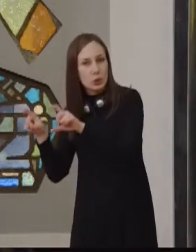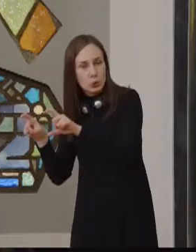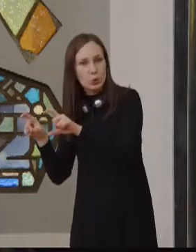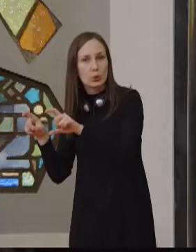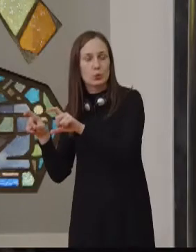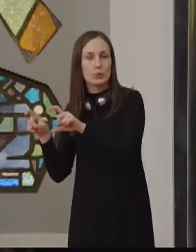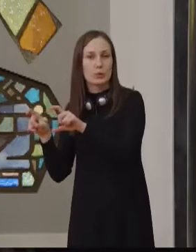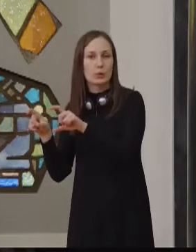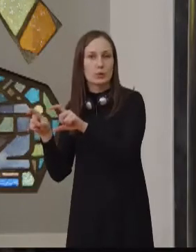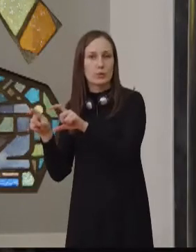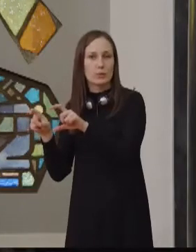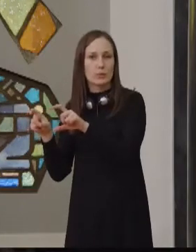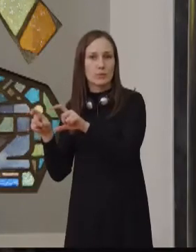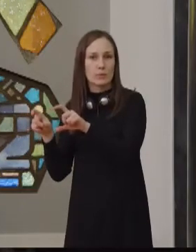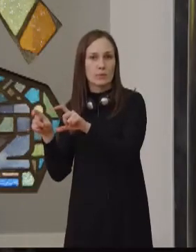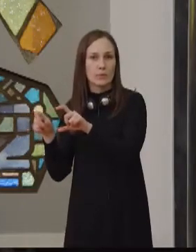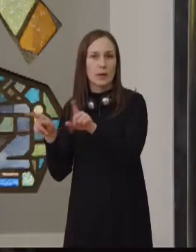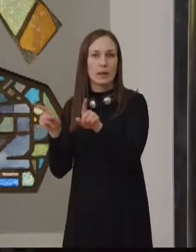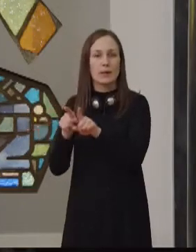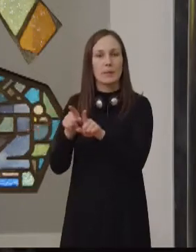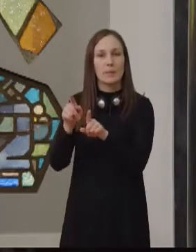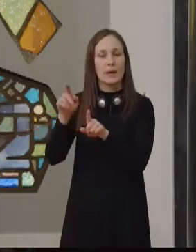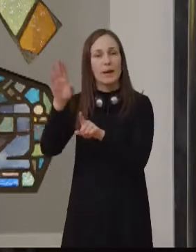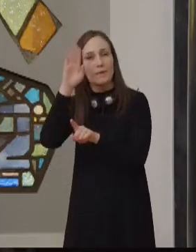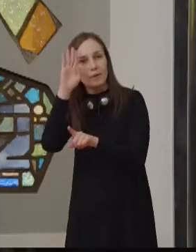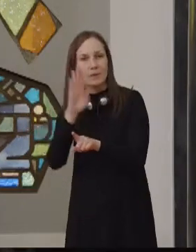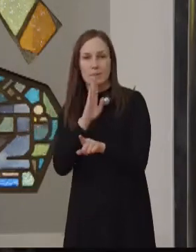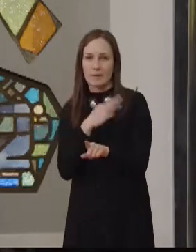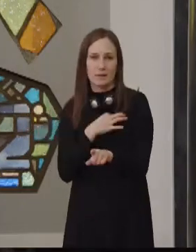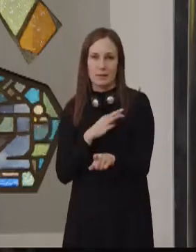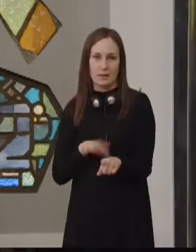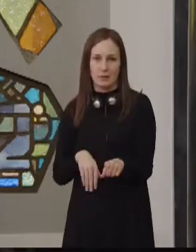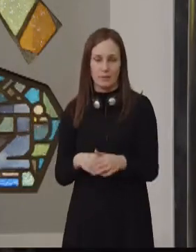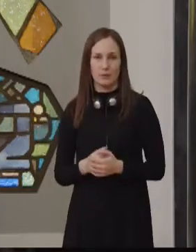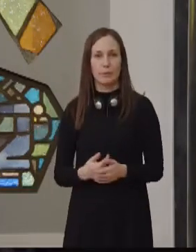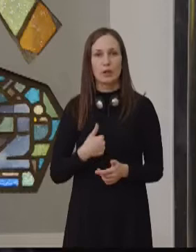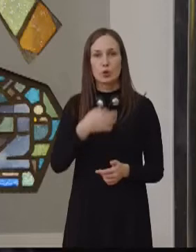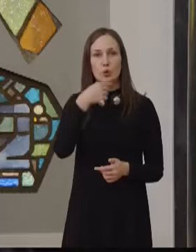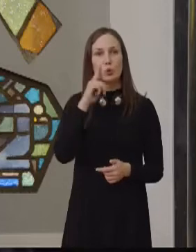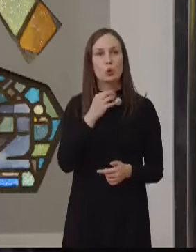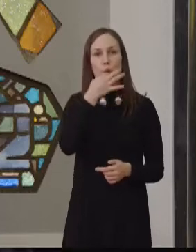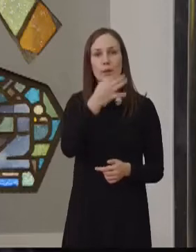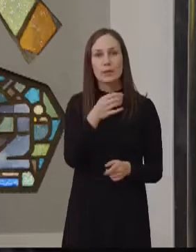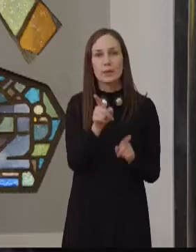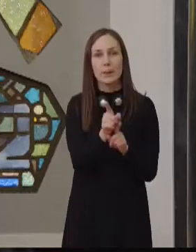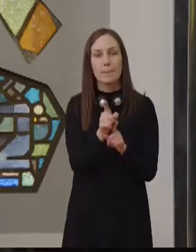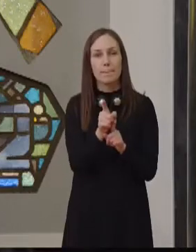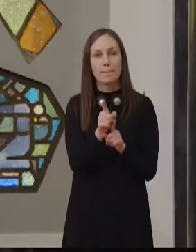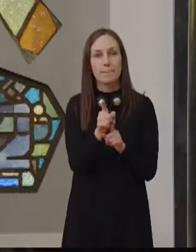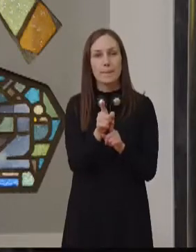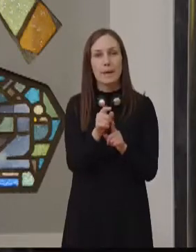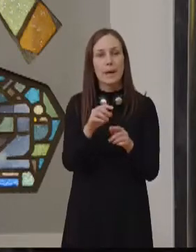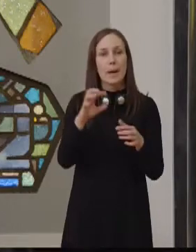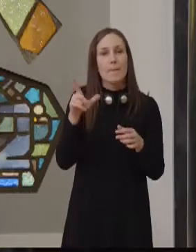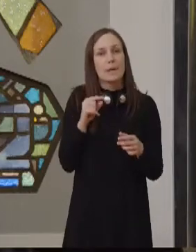Italy, and Italy was obliged to regulate family relations in the neutral